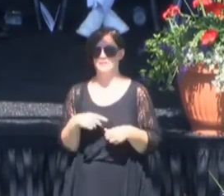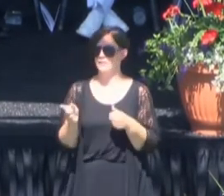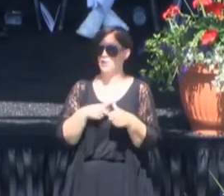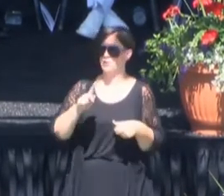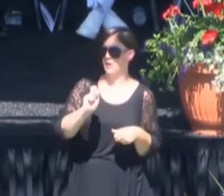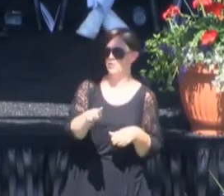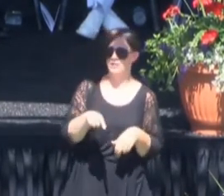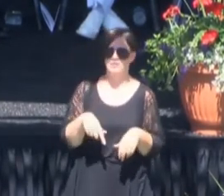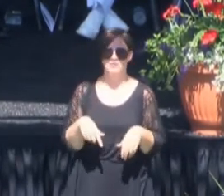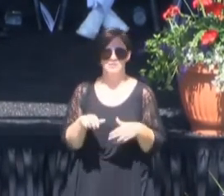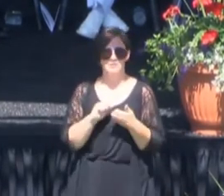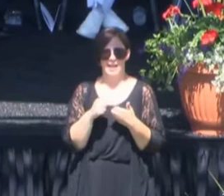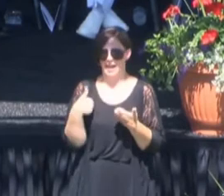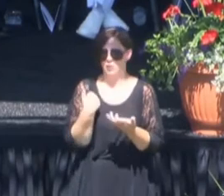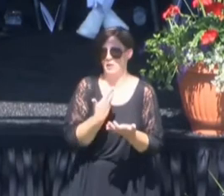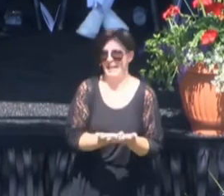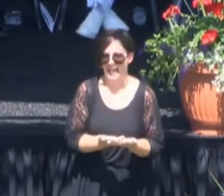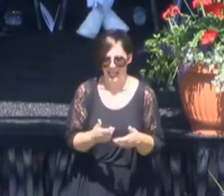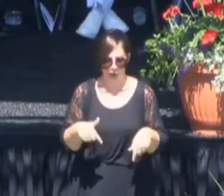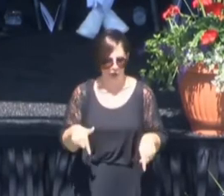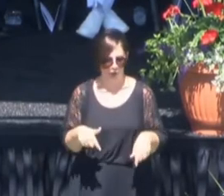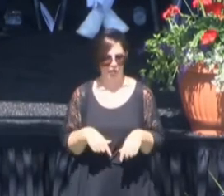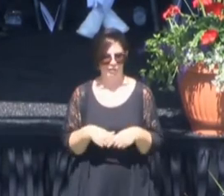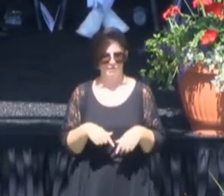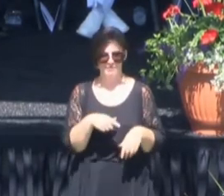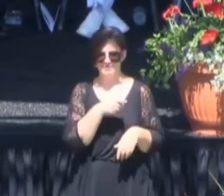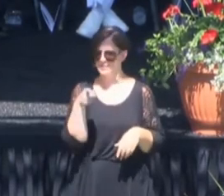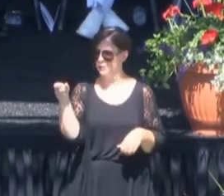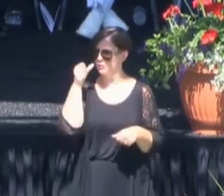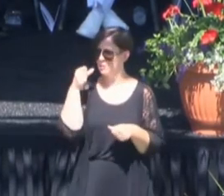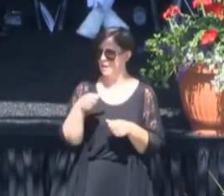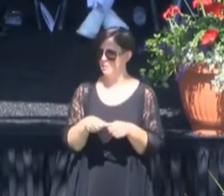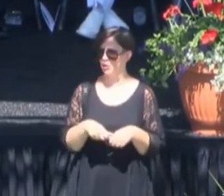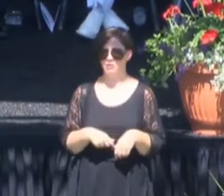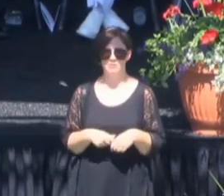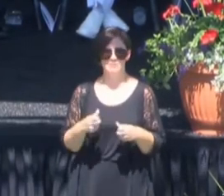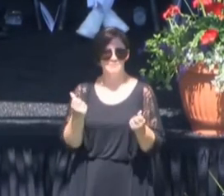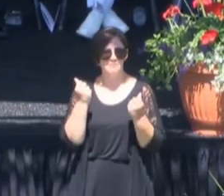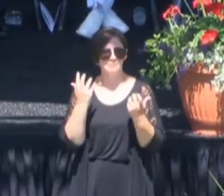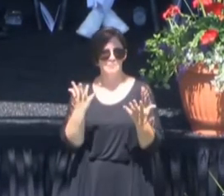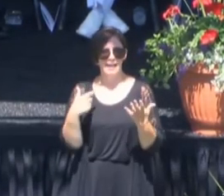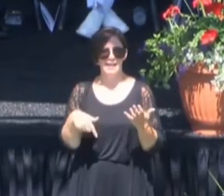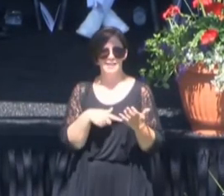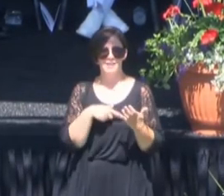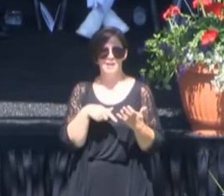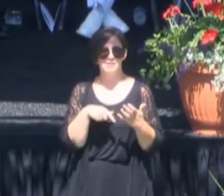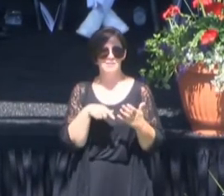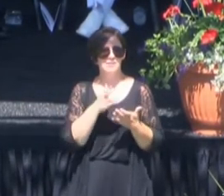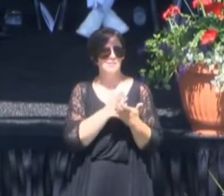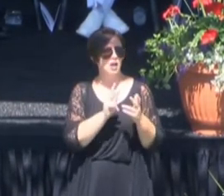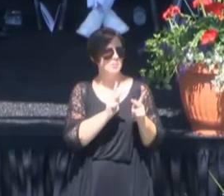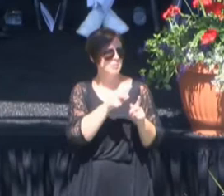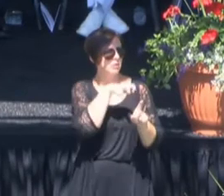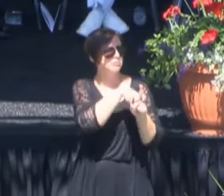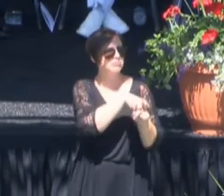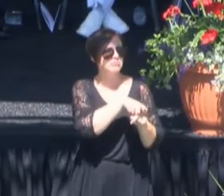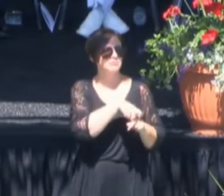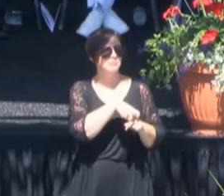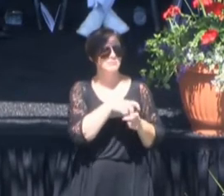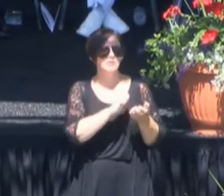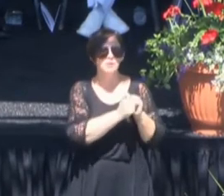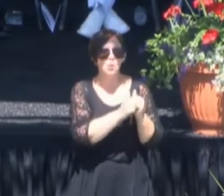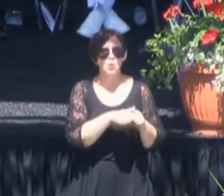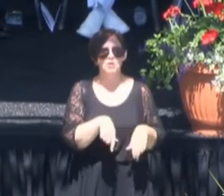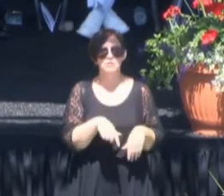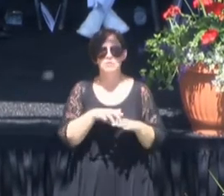though, how did we get here anyway? Do you remember? Many of us were found on arenas, fields, pools, and courts